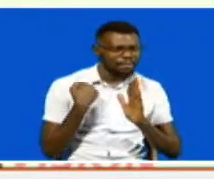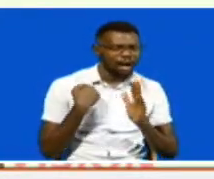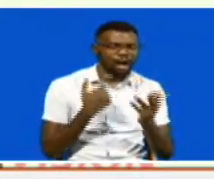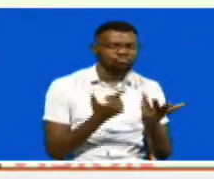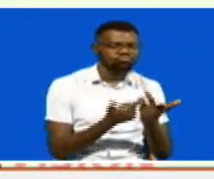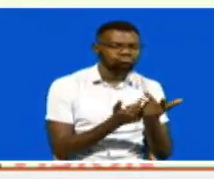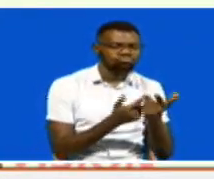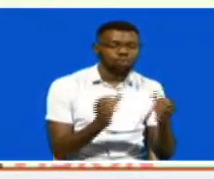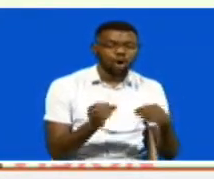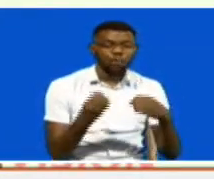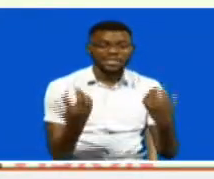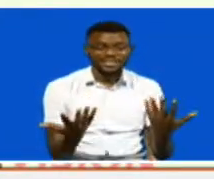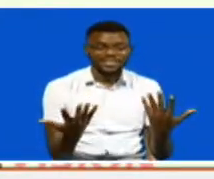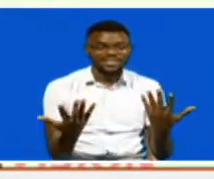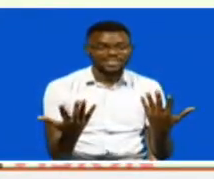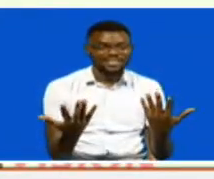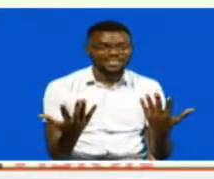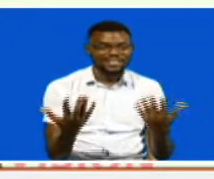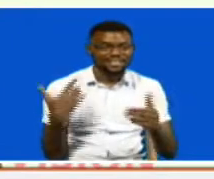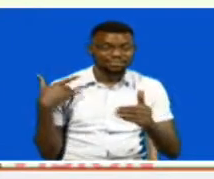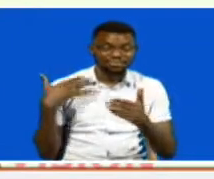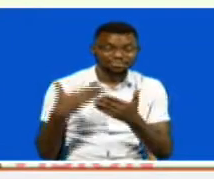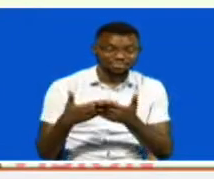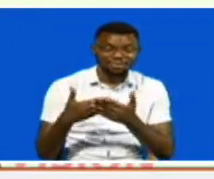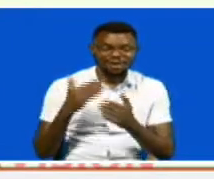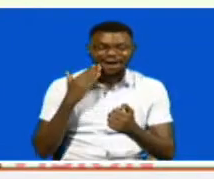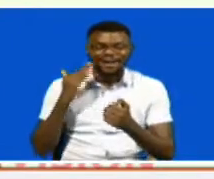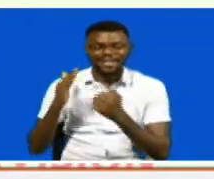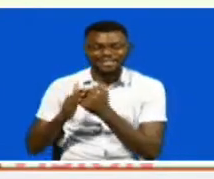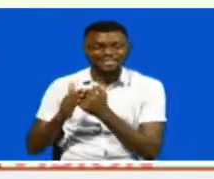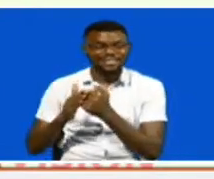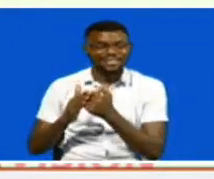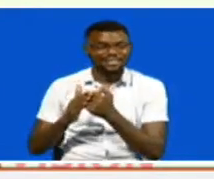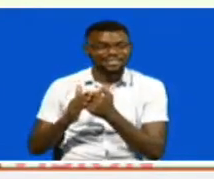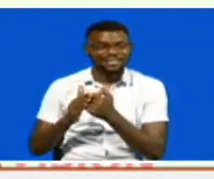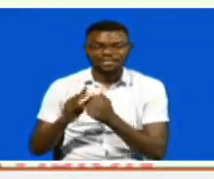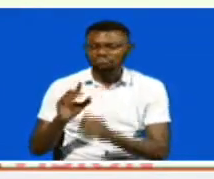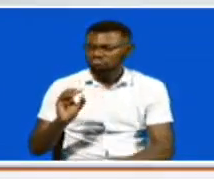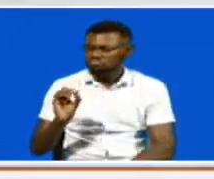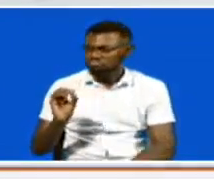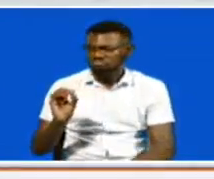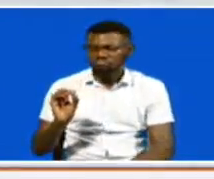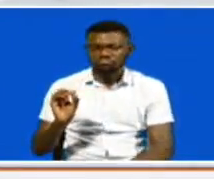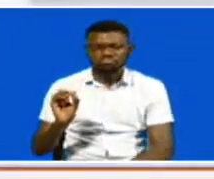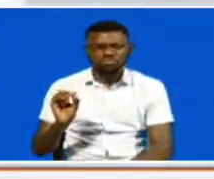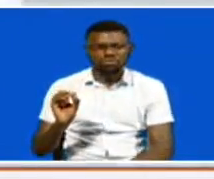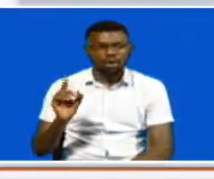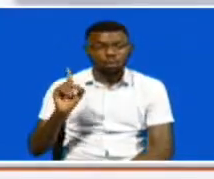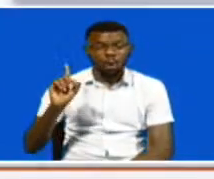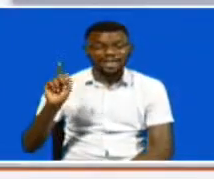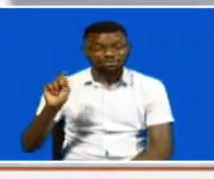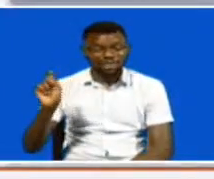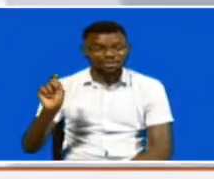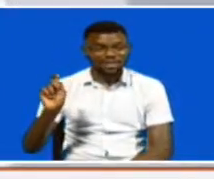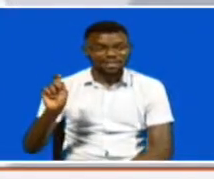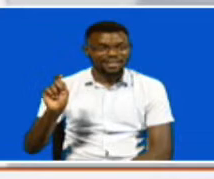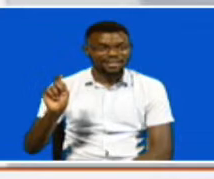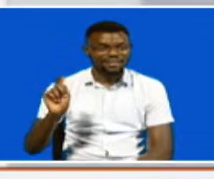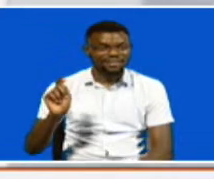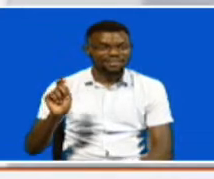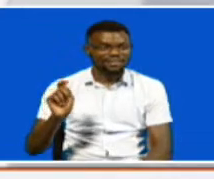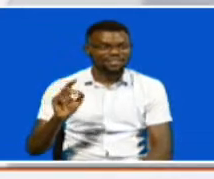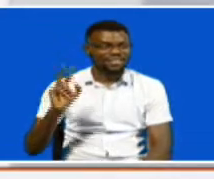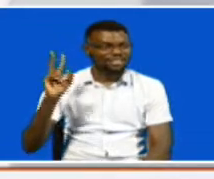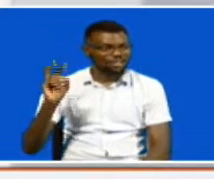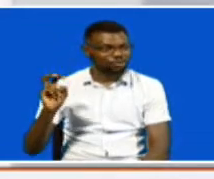today, we're talking about 900 to about 1 trillion. According to data from a 2020 survey